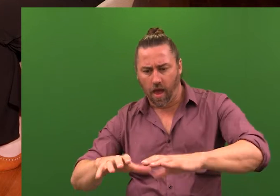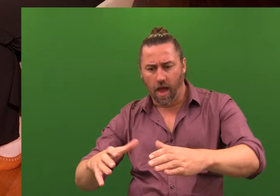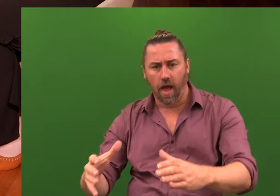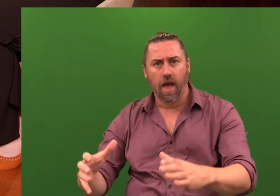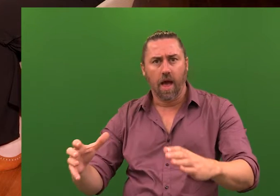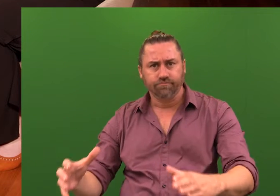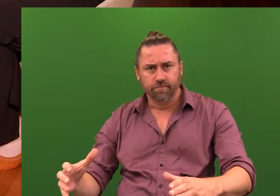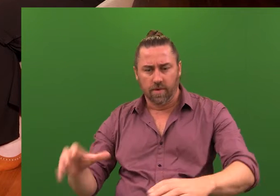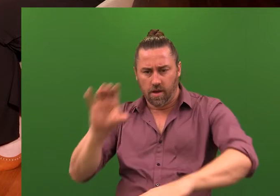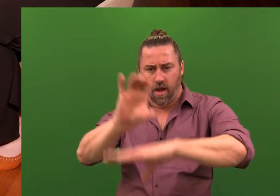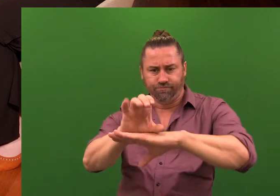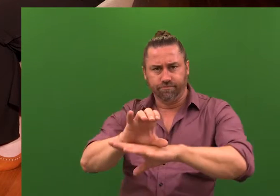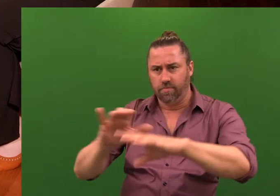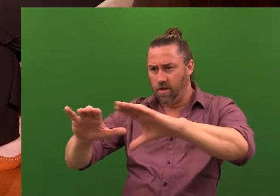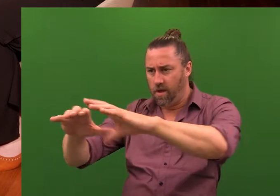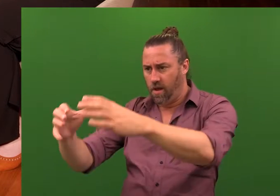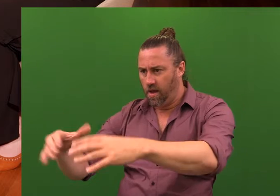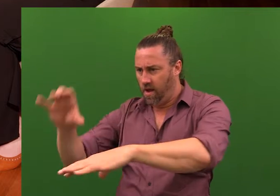to be able to communicate